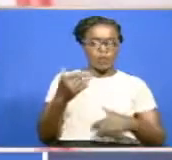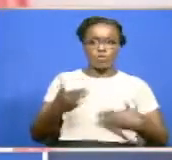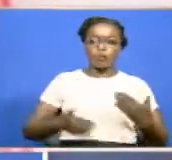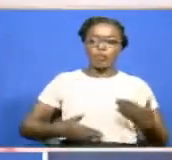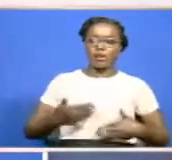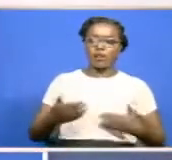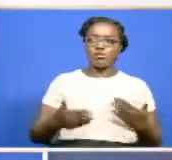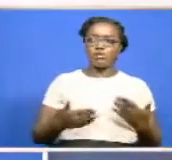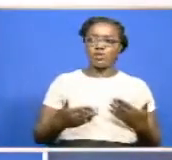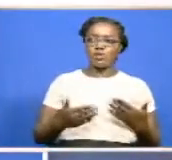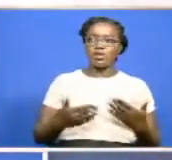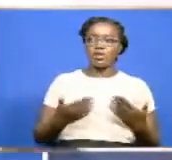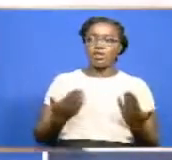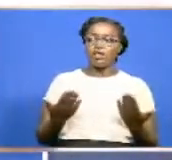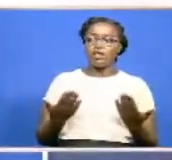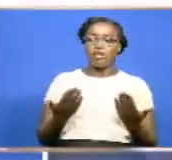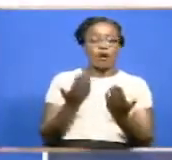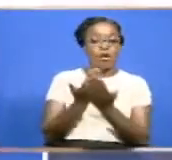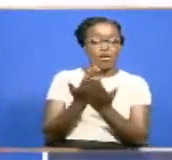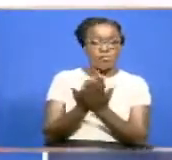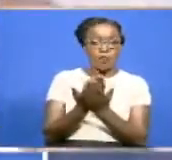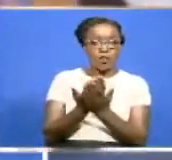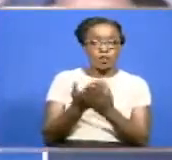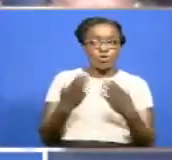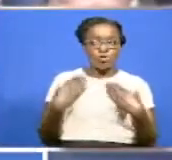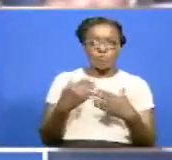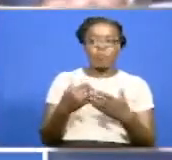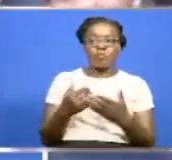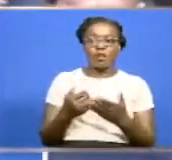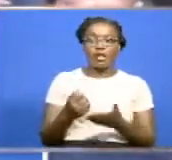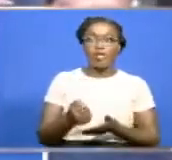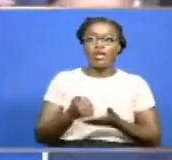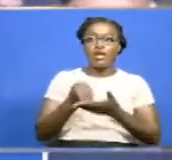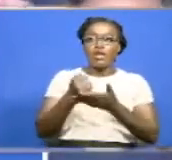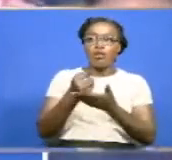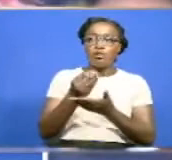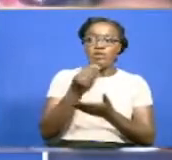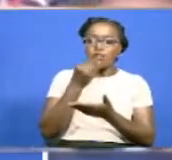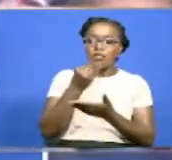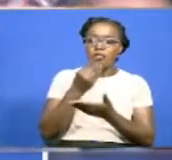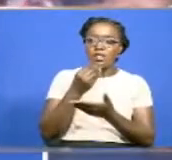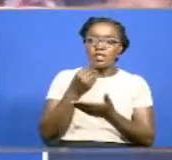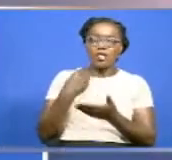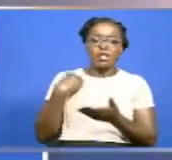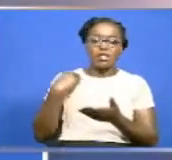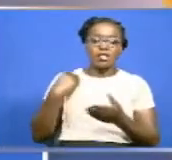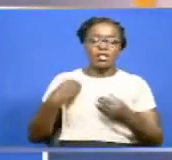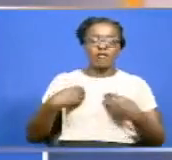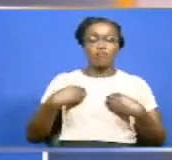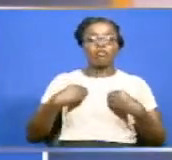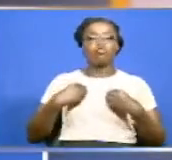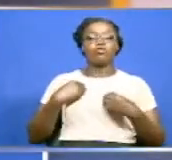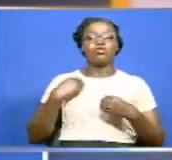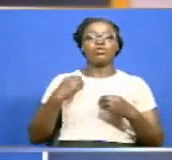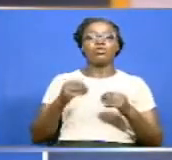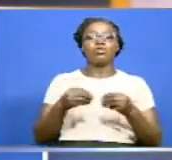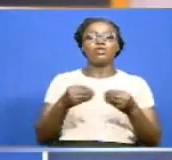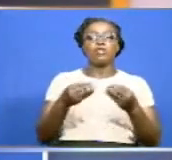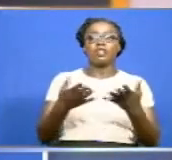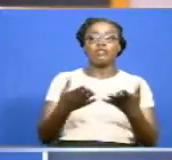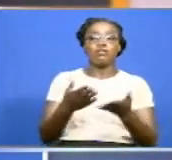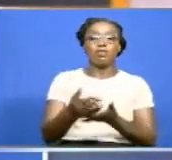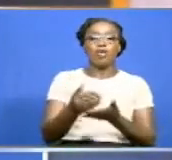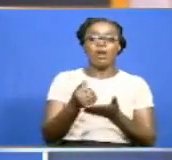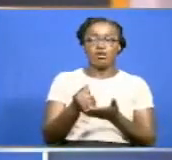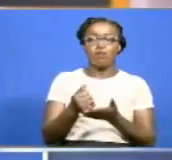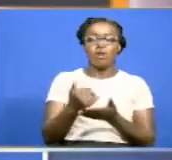The family is now appealing to well-wishers to come to their rescue and assist them in feeding and clothing their children. To reach the family with assistance, their